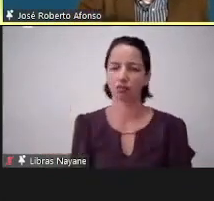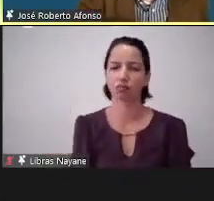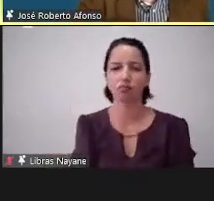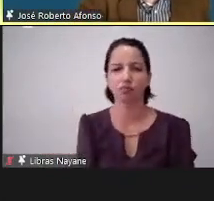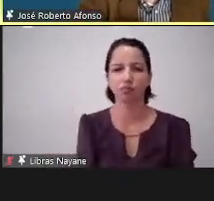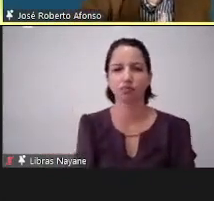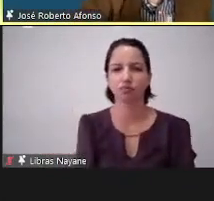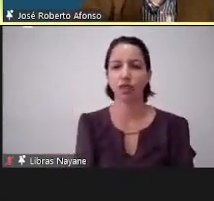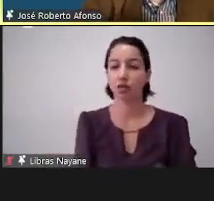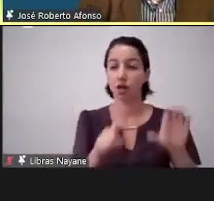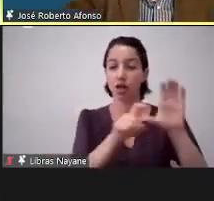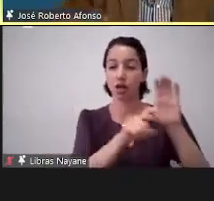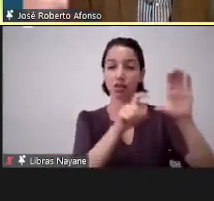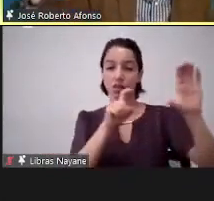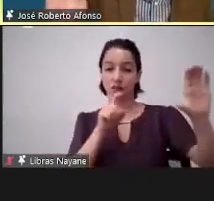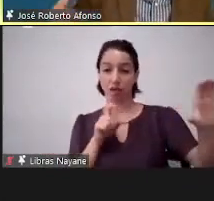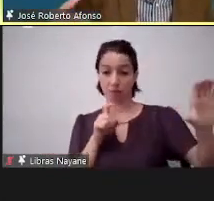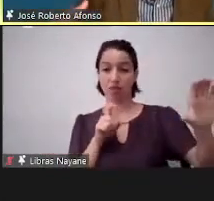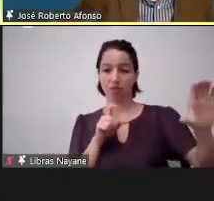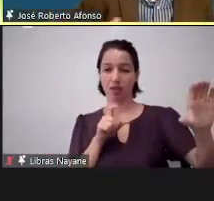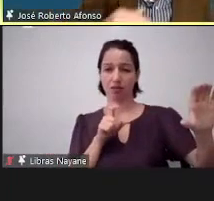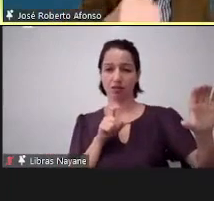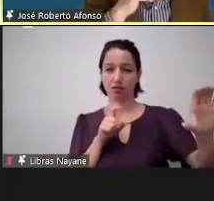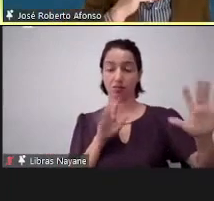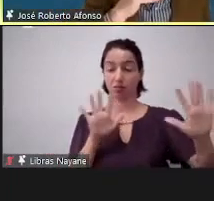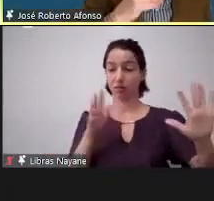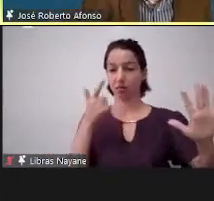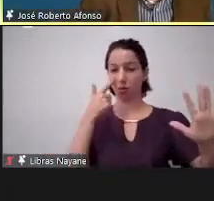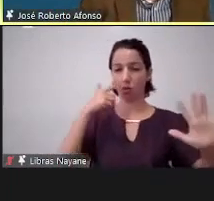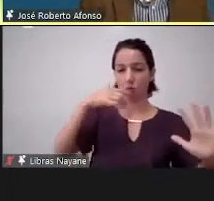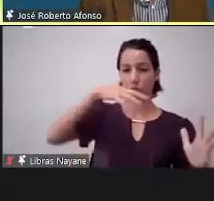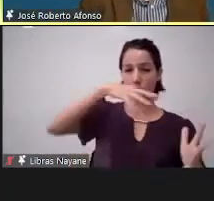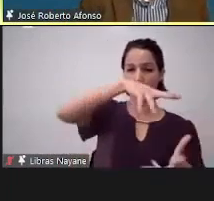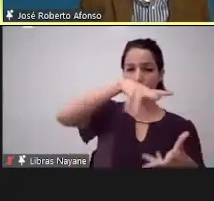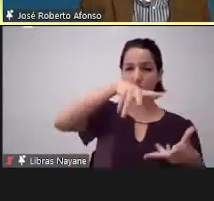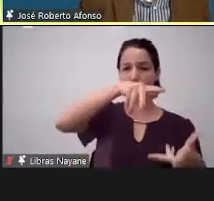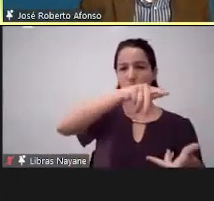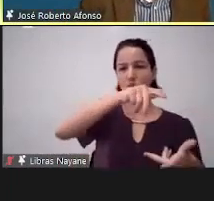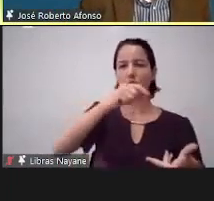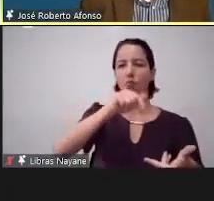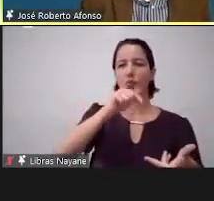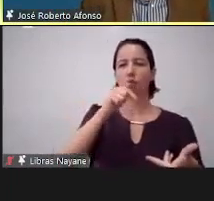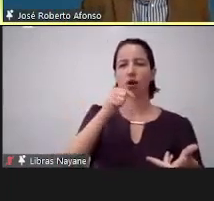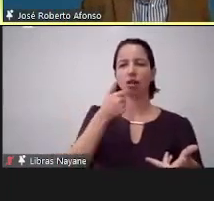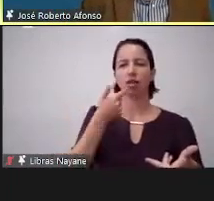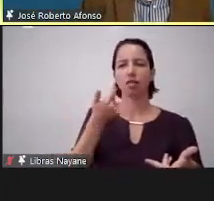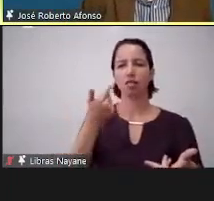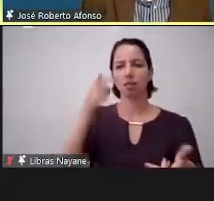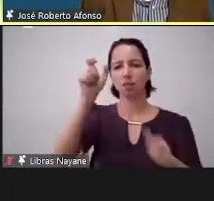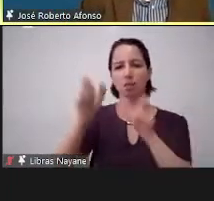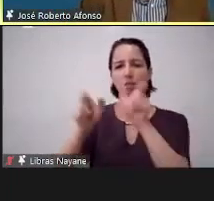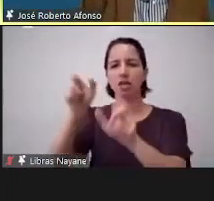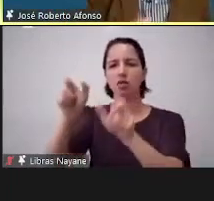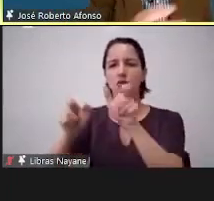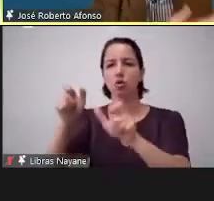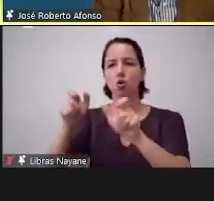micro entrepreneurs. Well, going back to the app